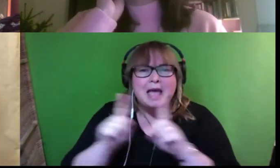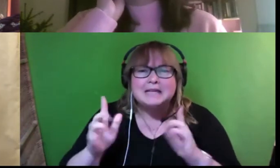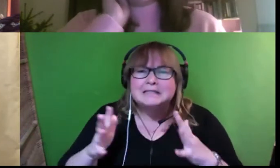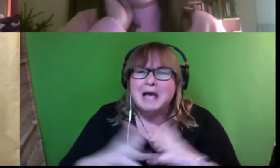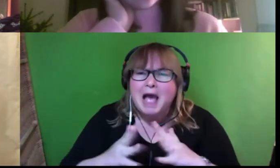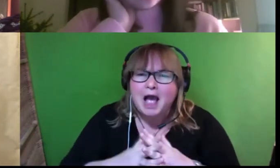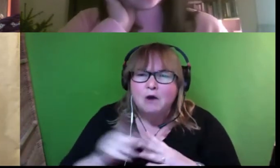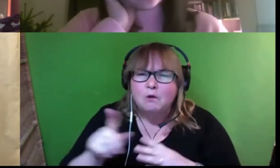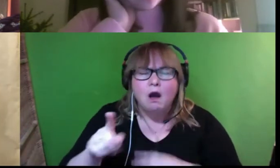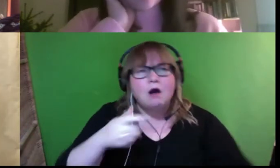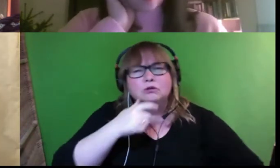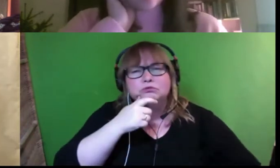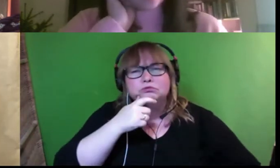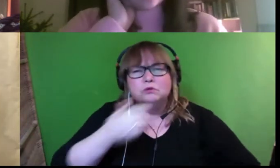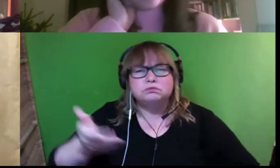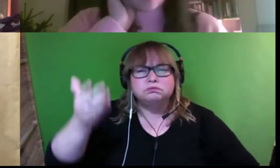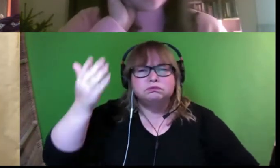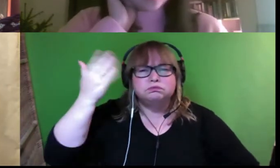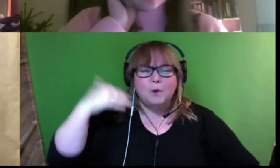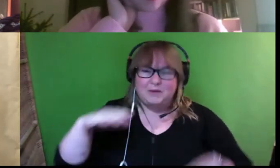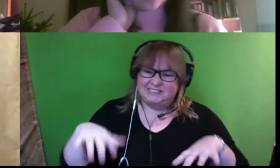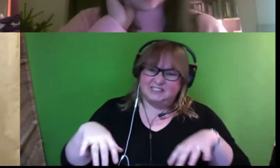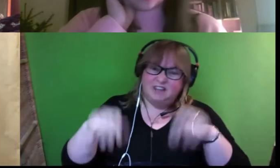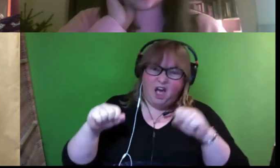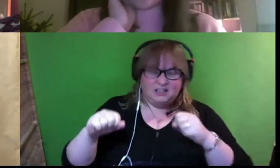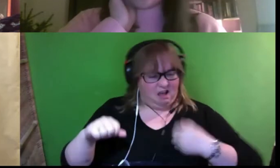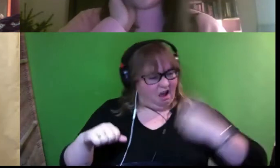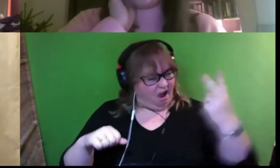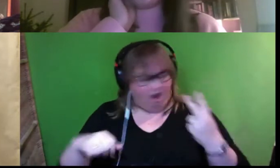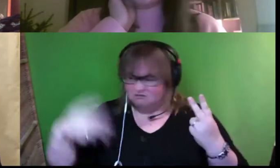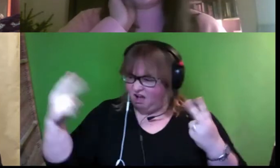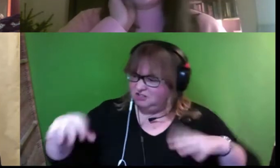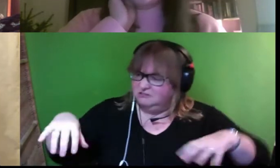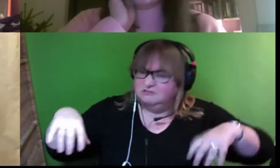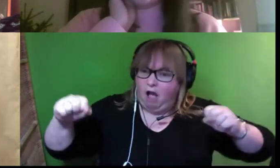guess, the beginning stages of our artistic practices.